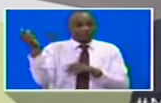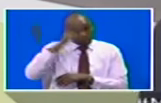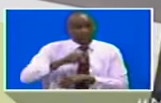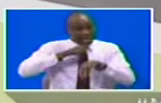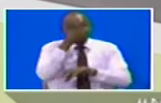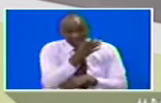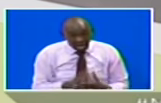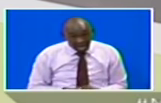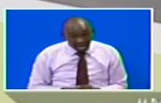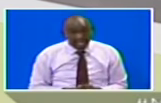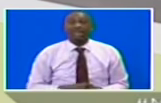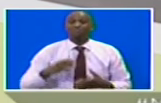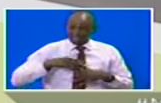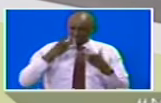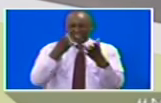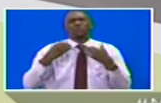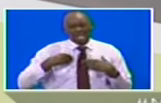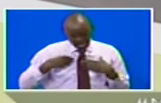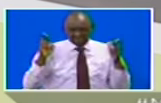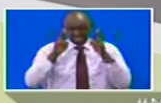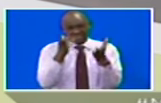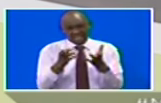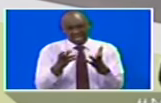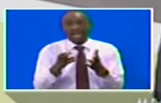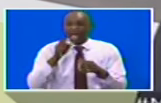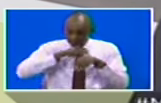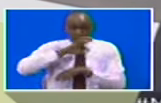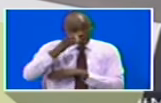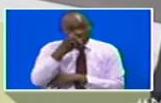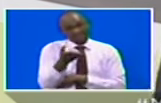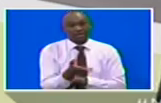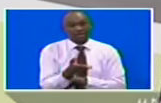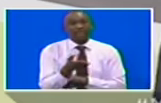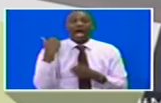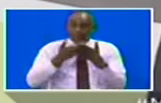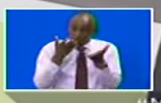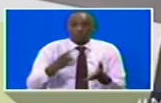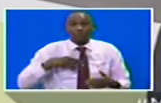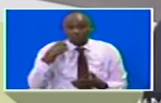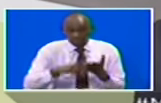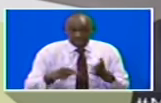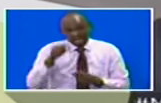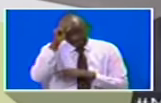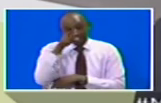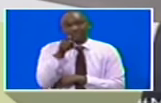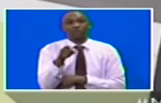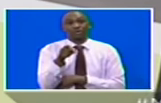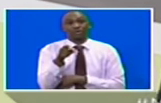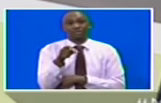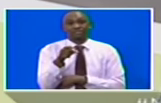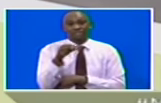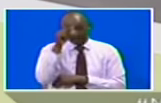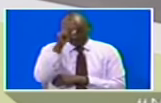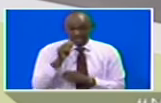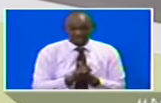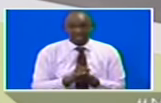right now, we already have structures within Embu County. Mpaka saa hizi wananiita governor, senator. Eh?